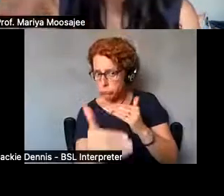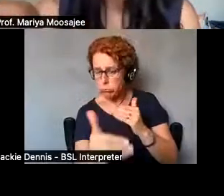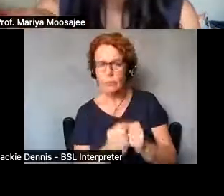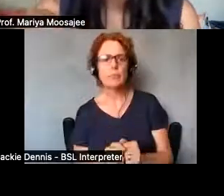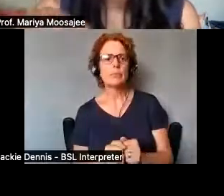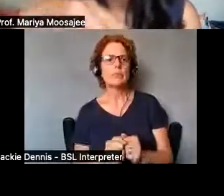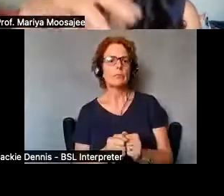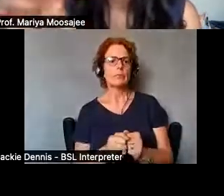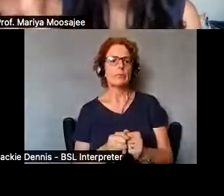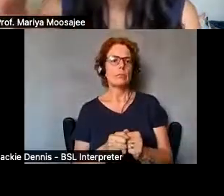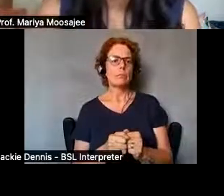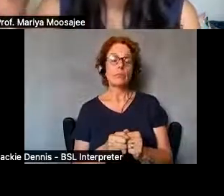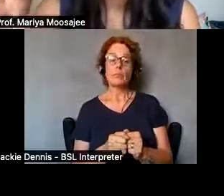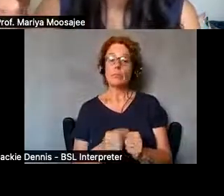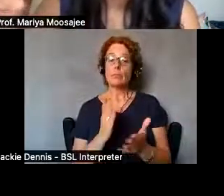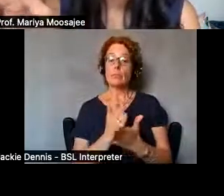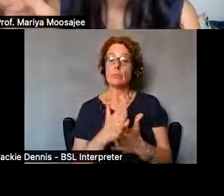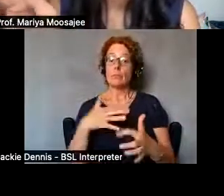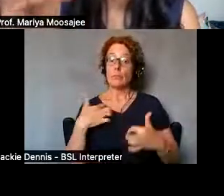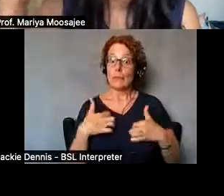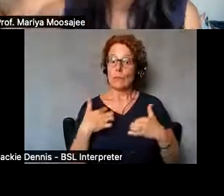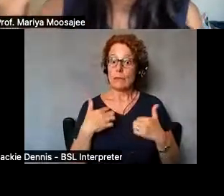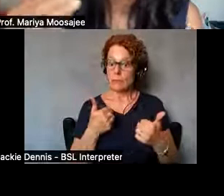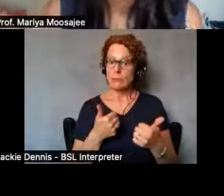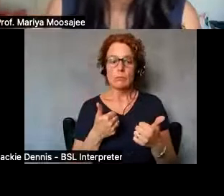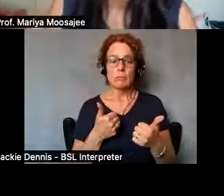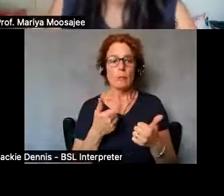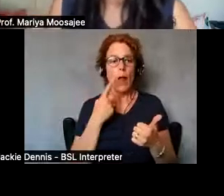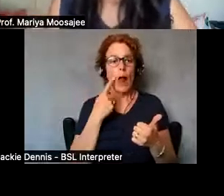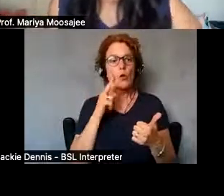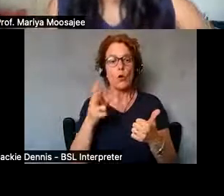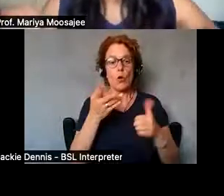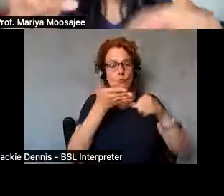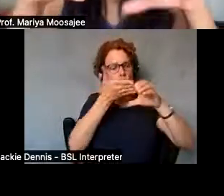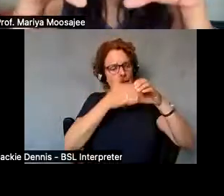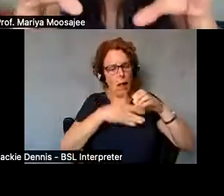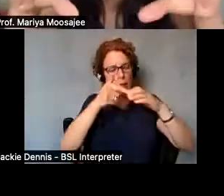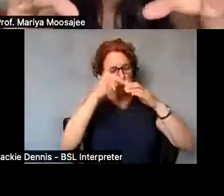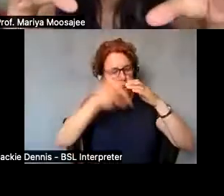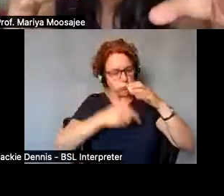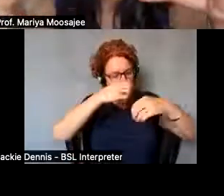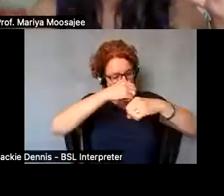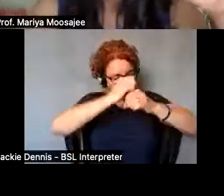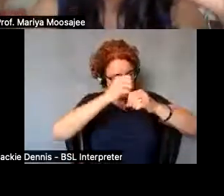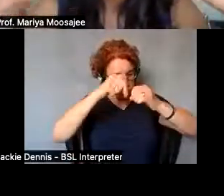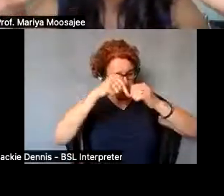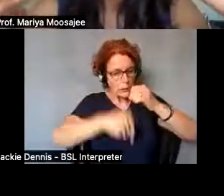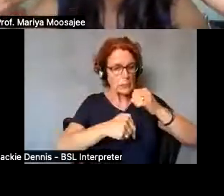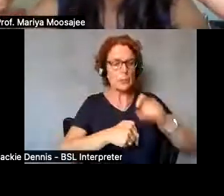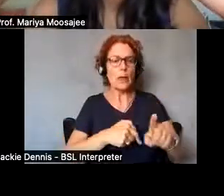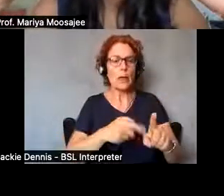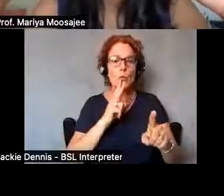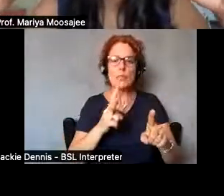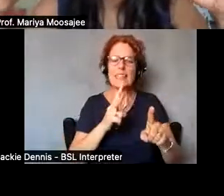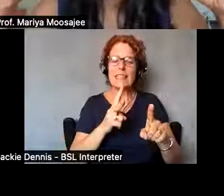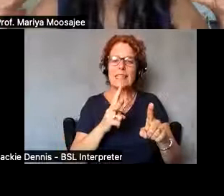And interestingly, when we looked at the retina in a lot more detail, the Usher genes